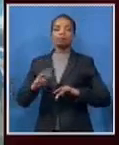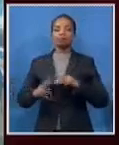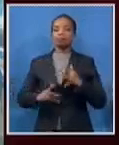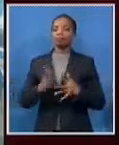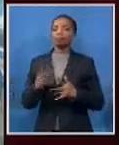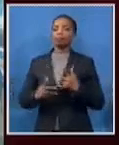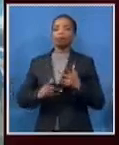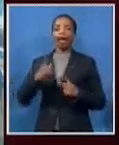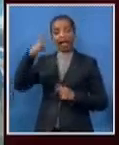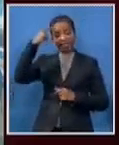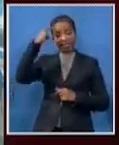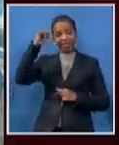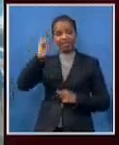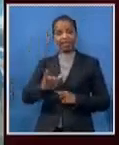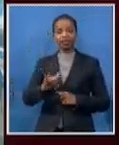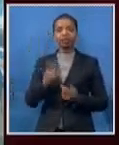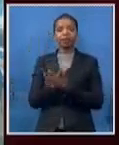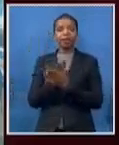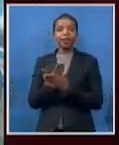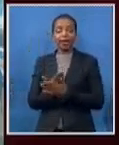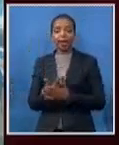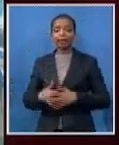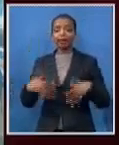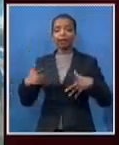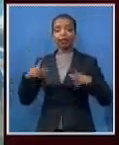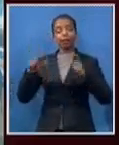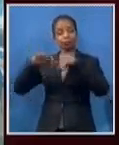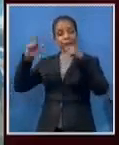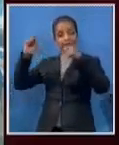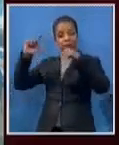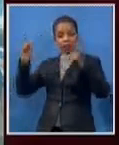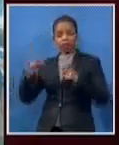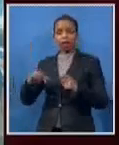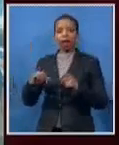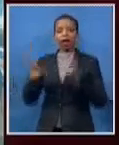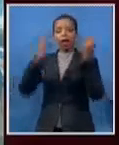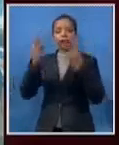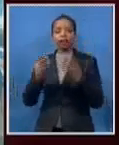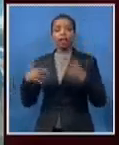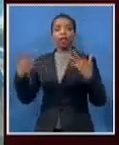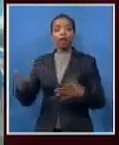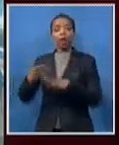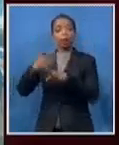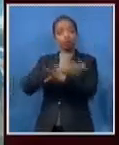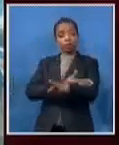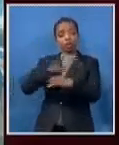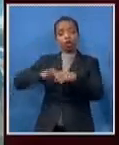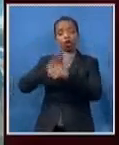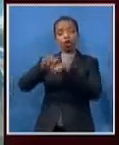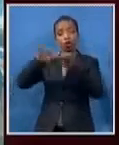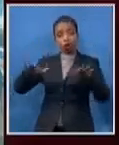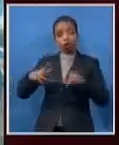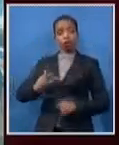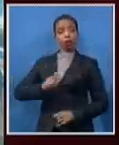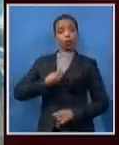massive scale of over 6 million pre-COVID young people who would like to work but cannot